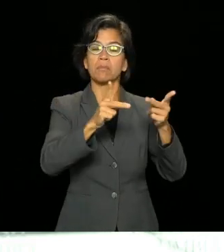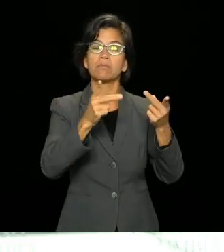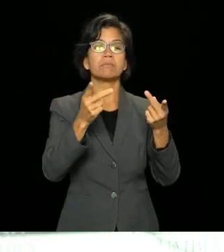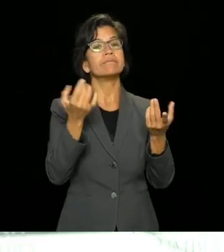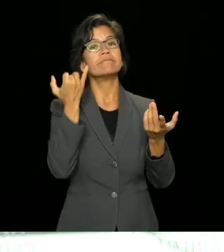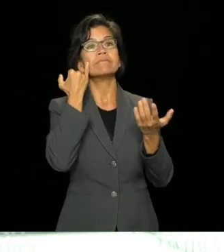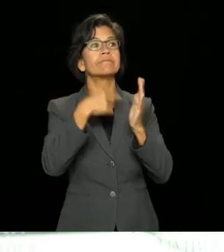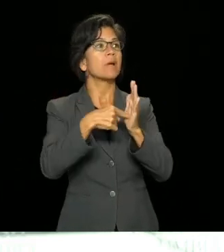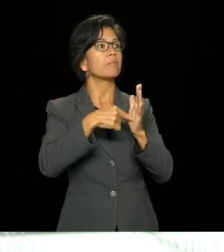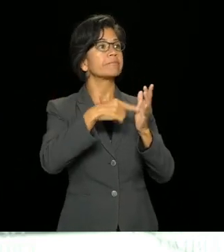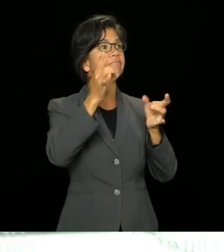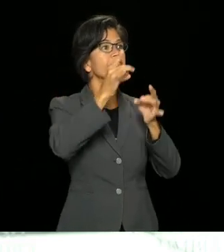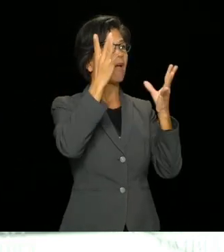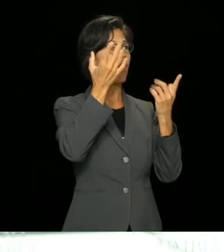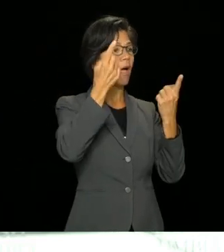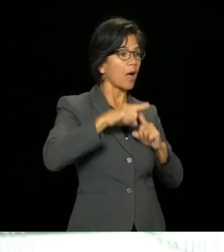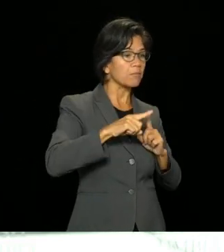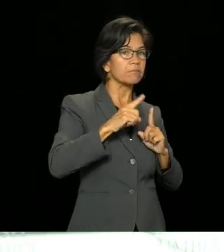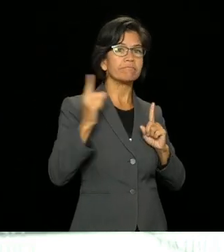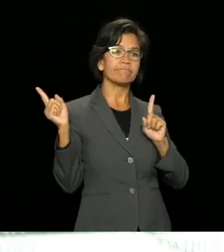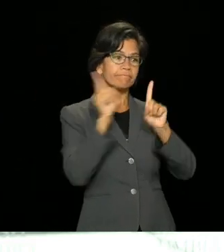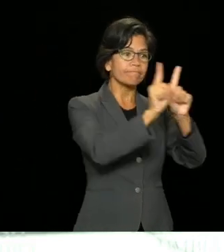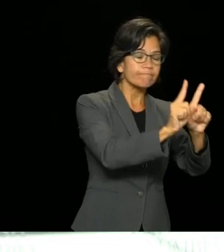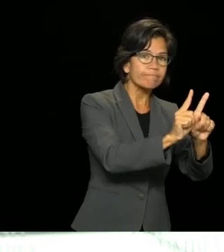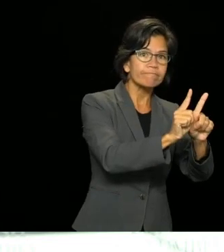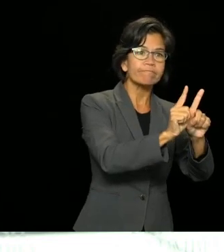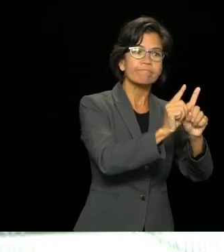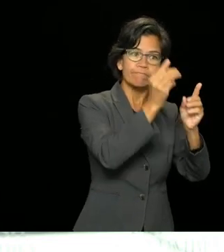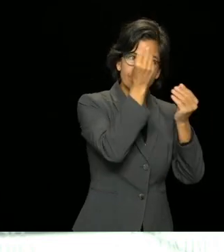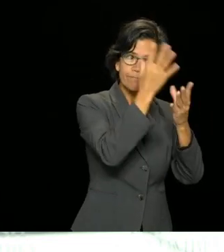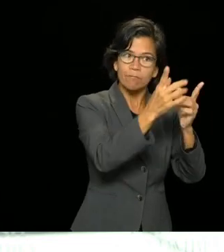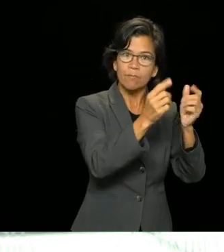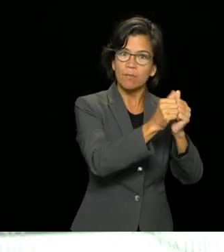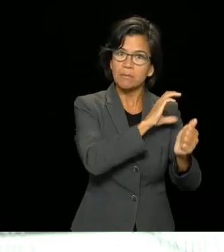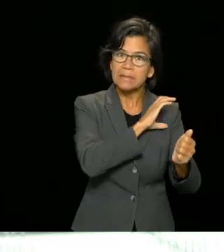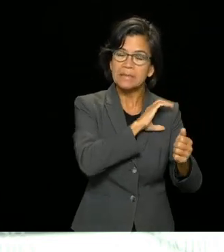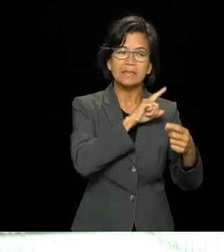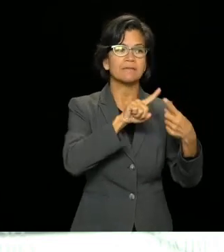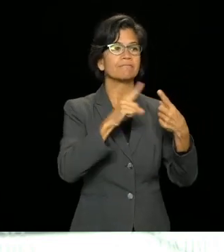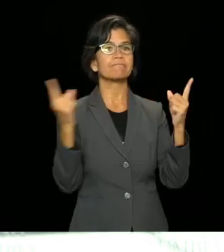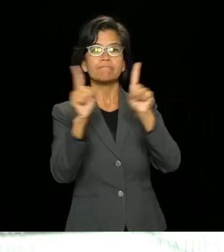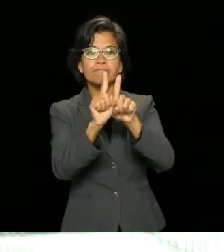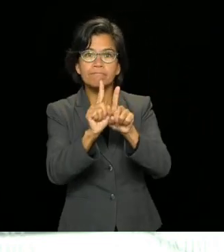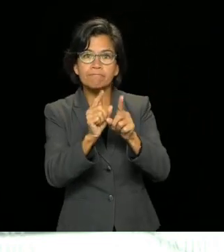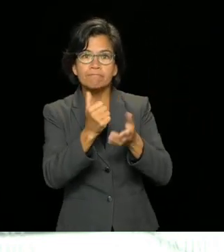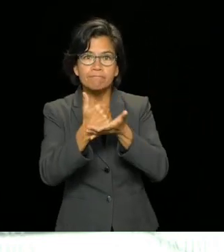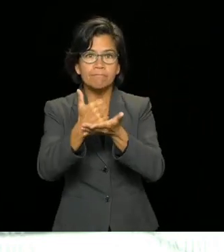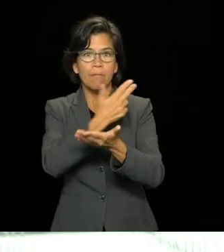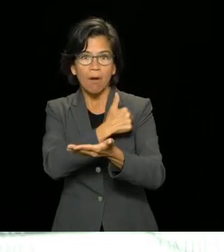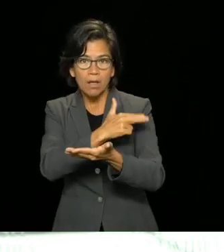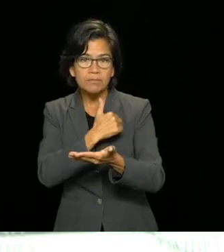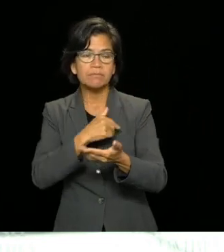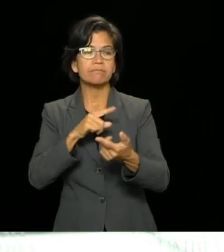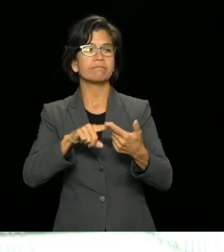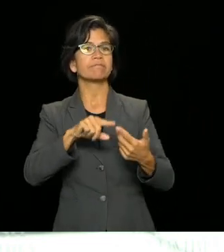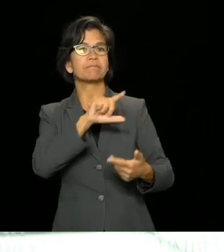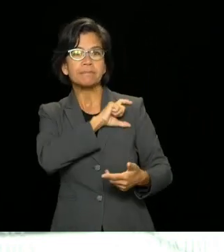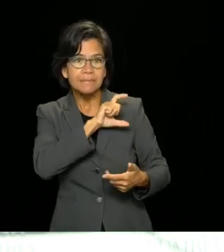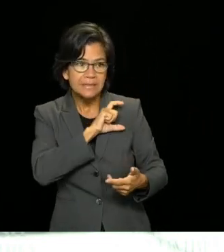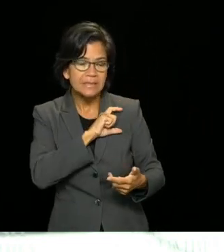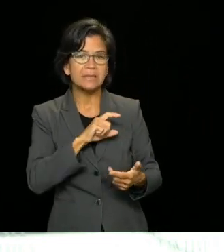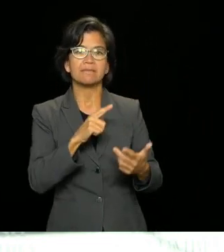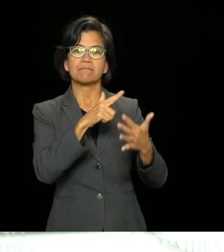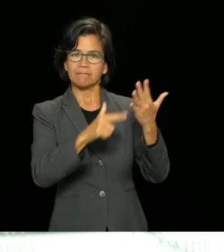to report to the police for those that choose to do so, the provision of immediate emotional support, and the assistance